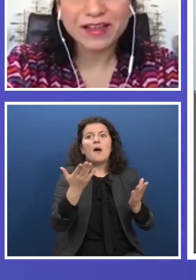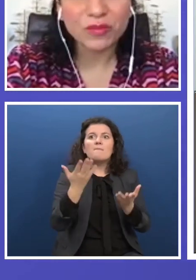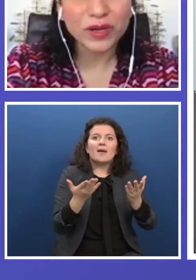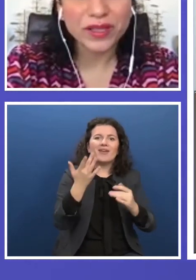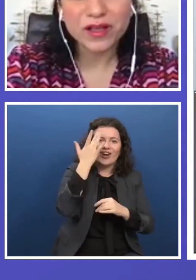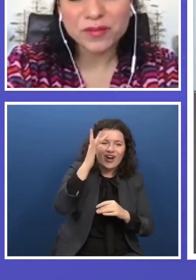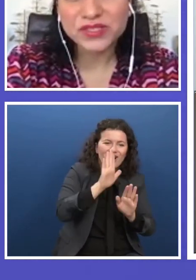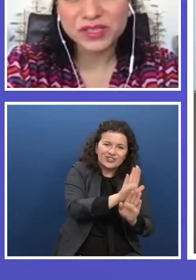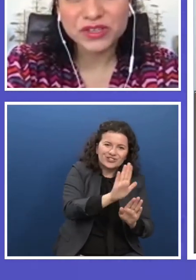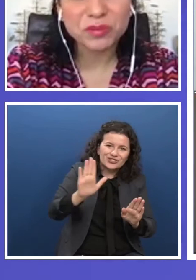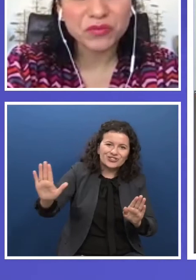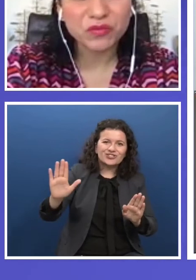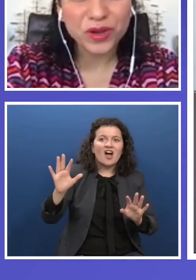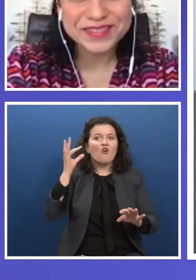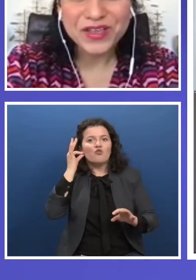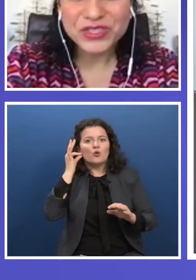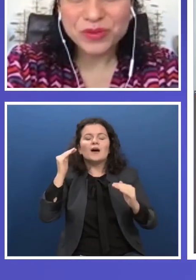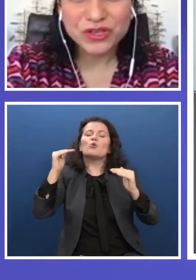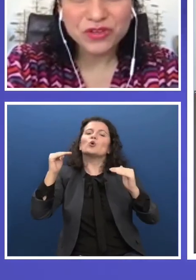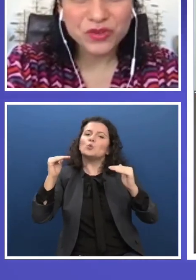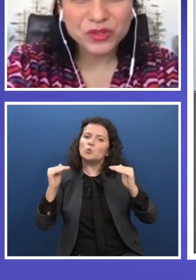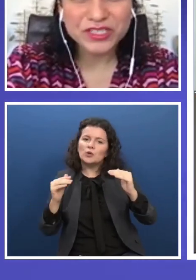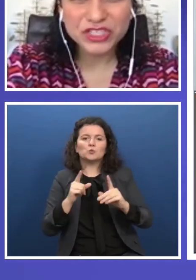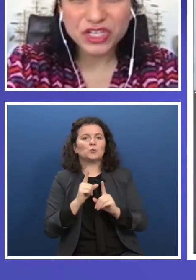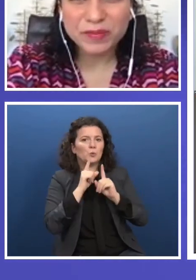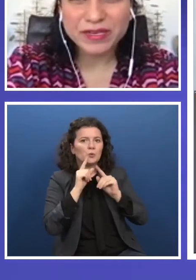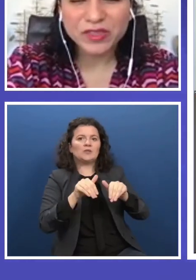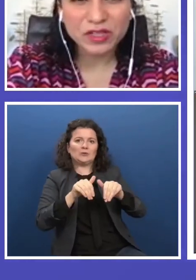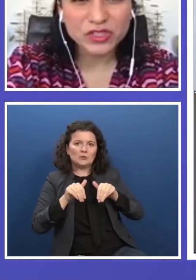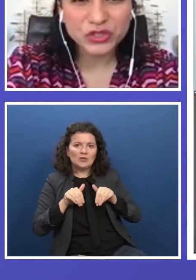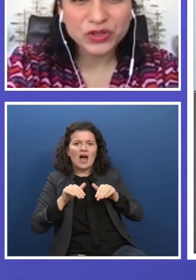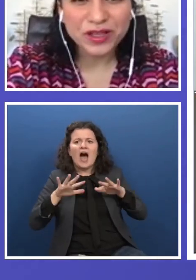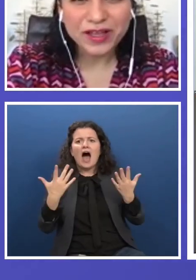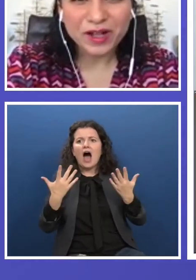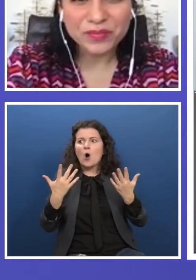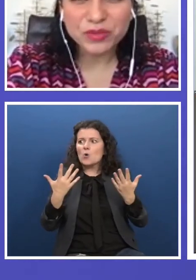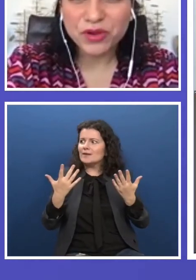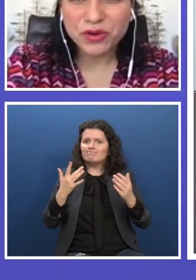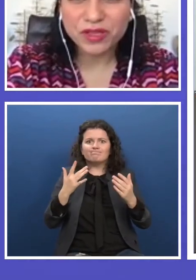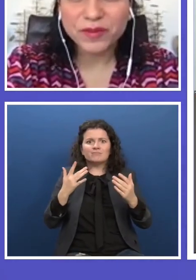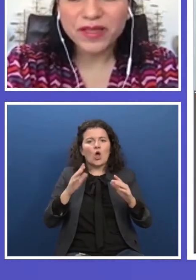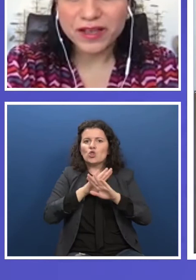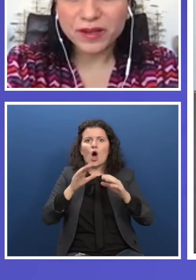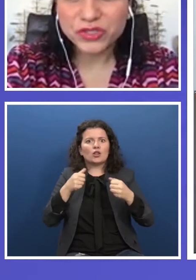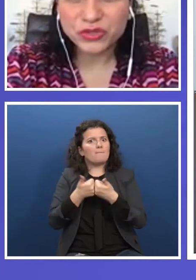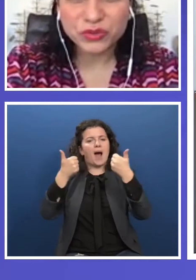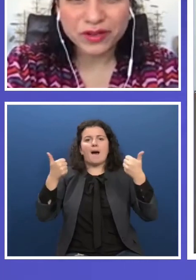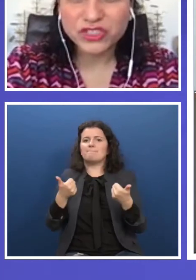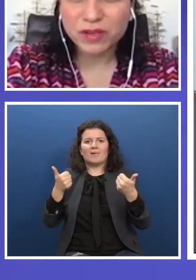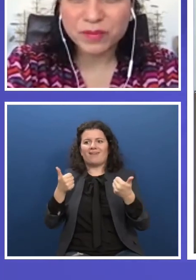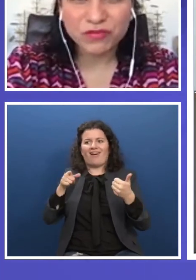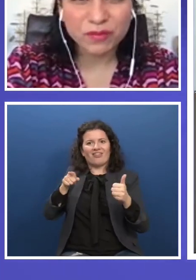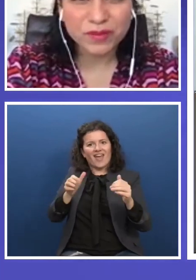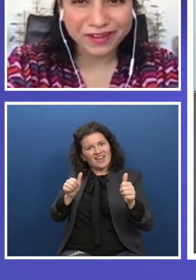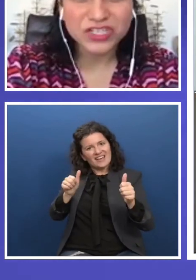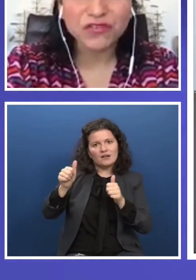rights when it comes to leadership and voice. So Myrna, if you would like to chime in, and then I'll turn to Miriam to